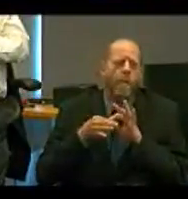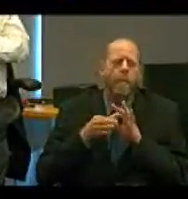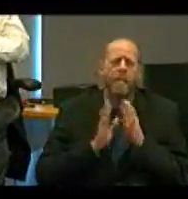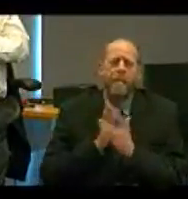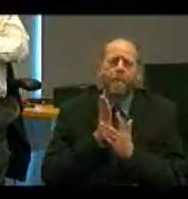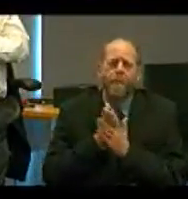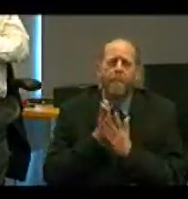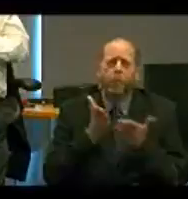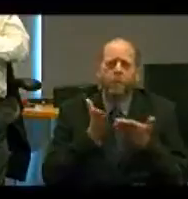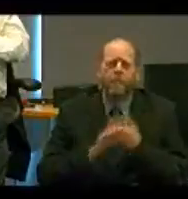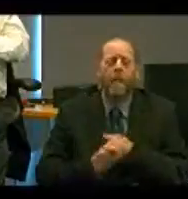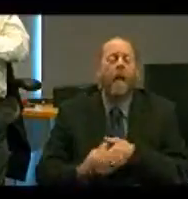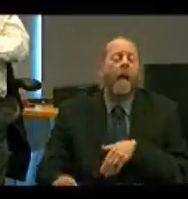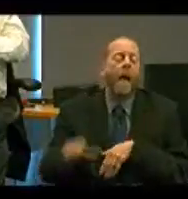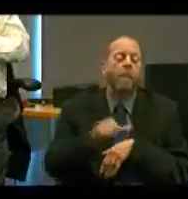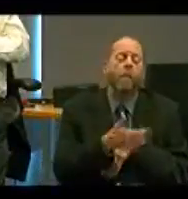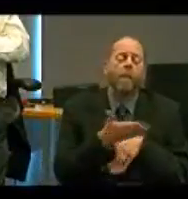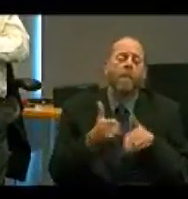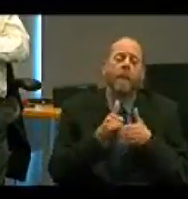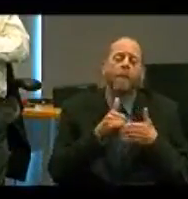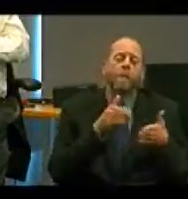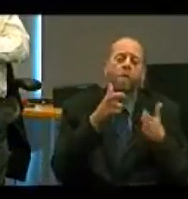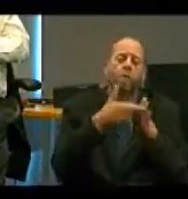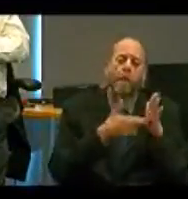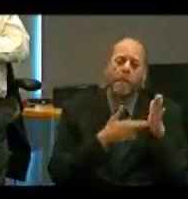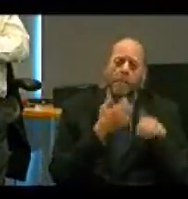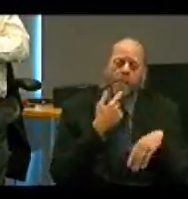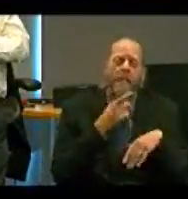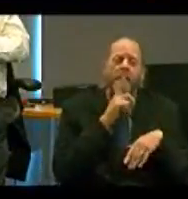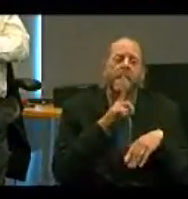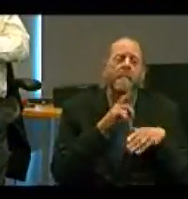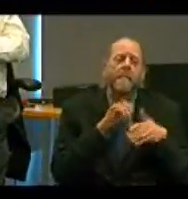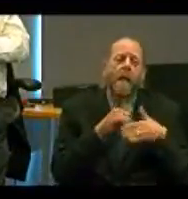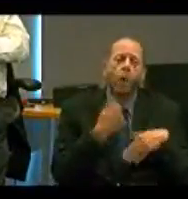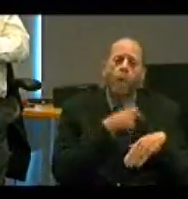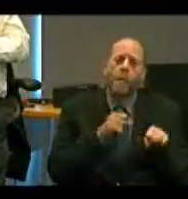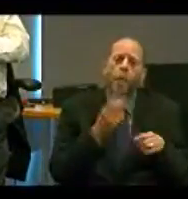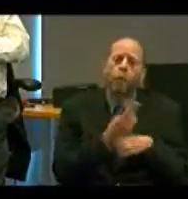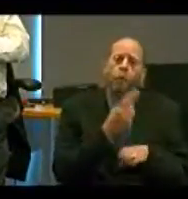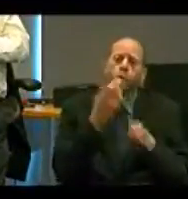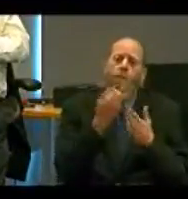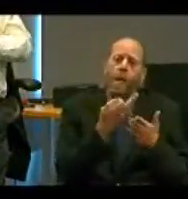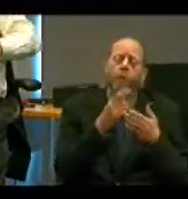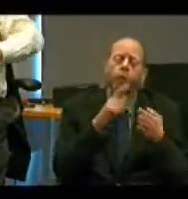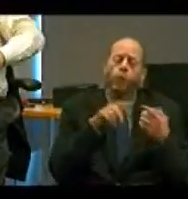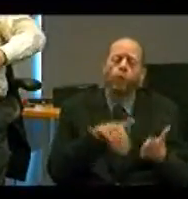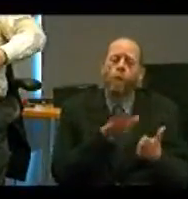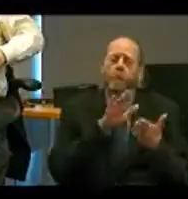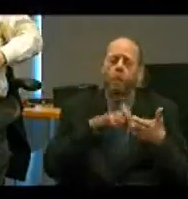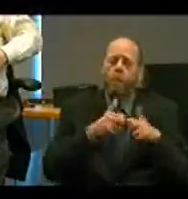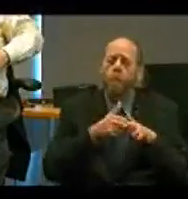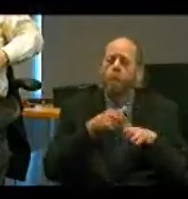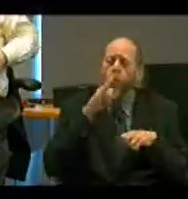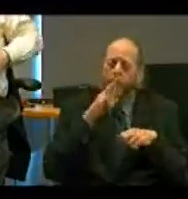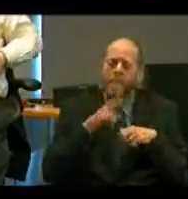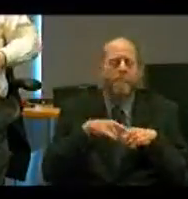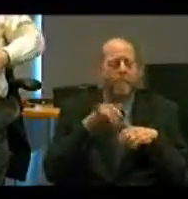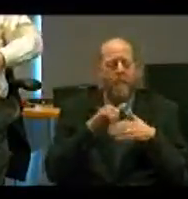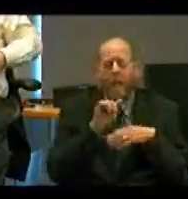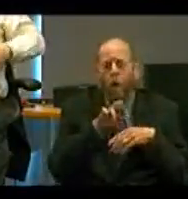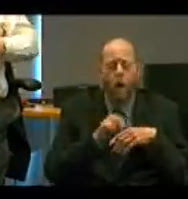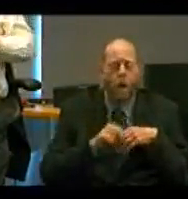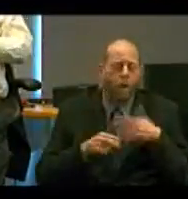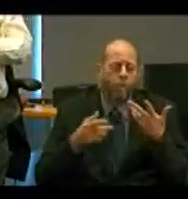And the other thing that the regulations do, it says we can use the funds to address the problem. So the kids that